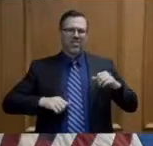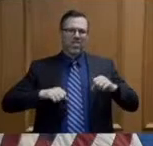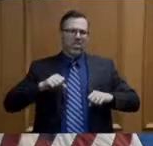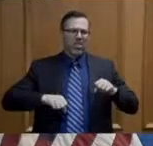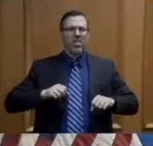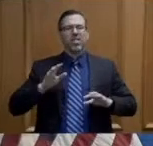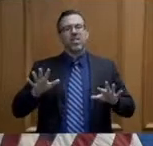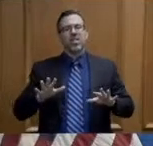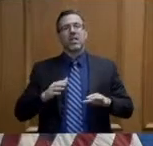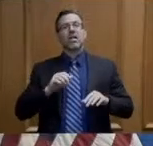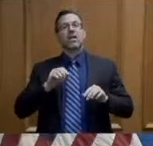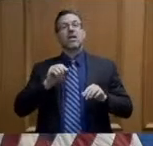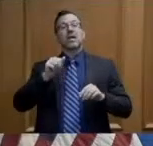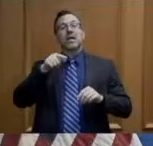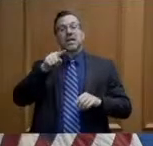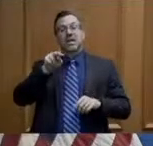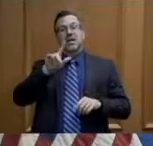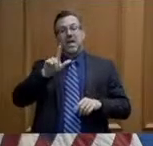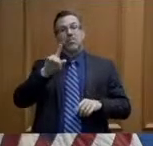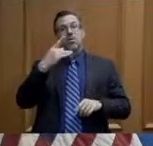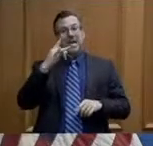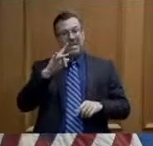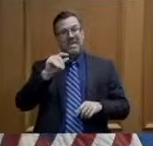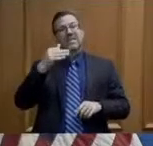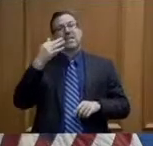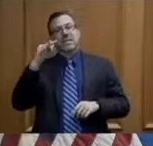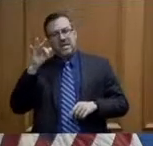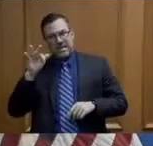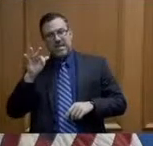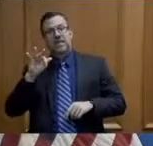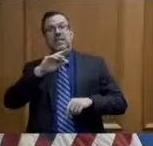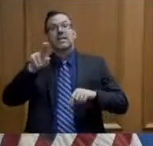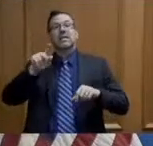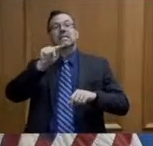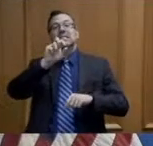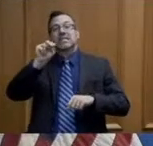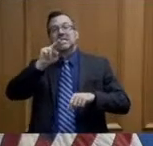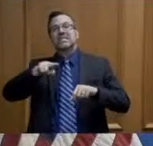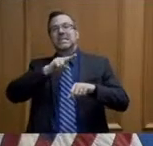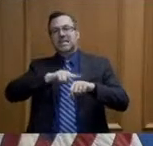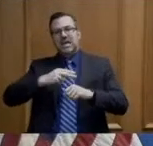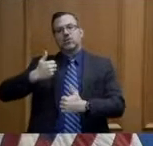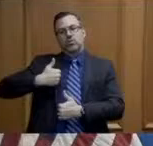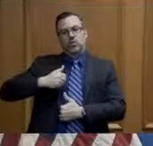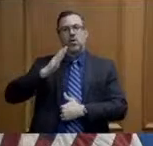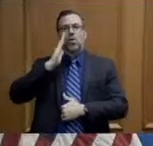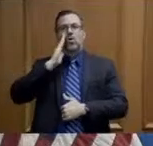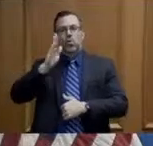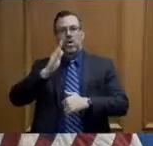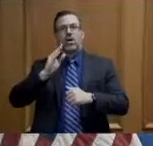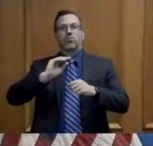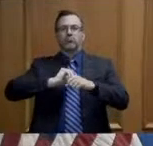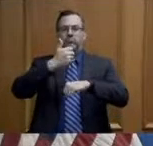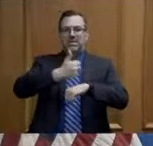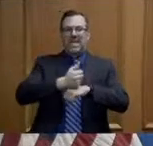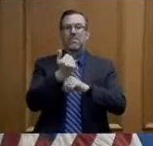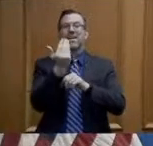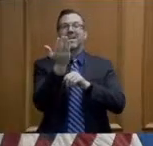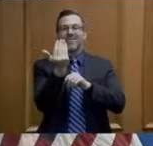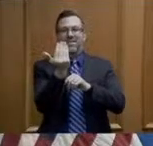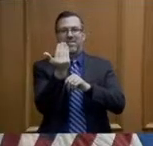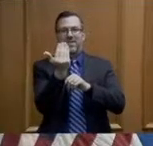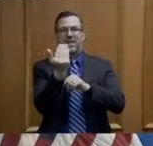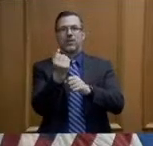weekend, April 18th and 19th. The Tennessee National Guard will be popping up 15 drive-through testing